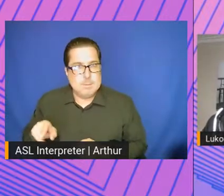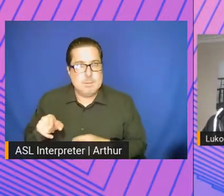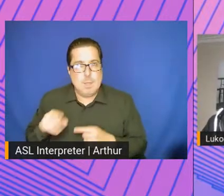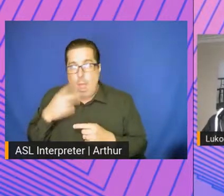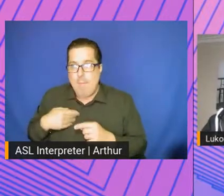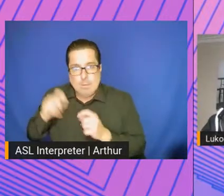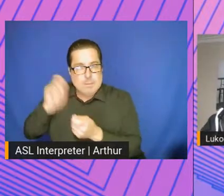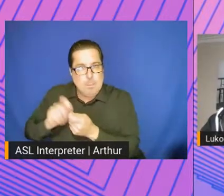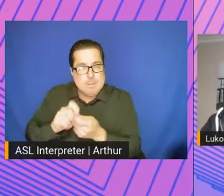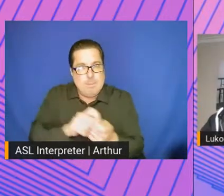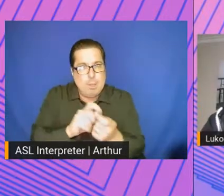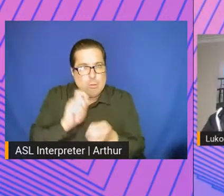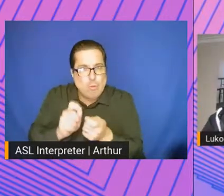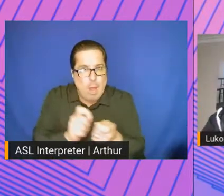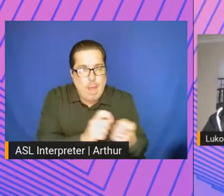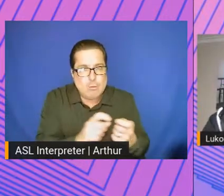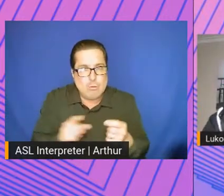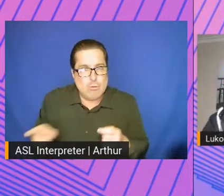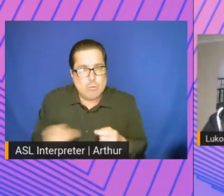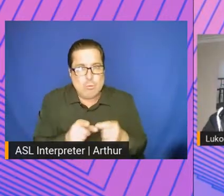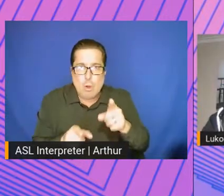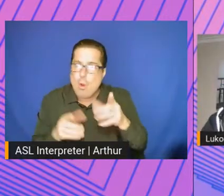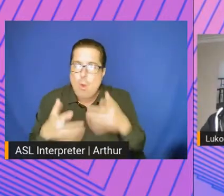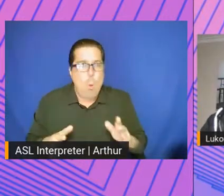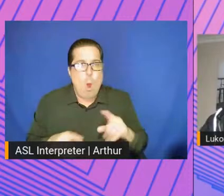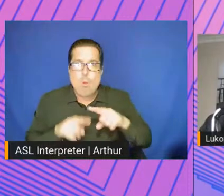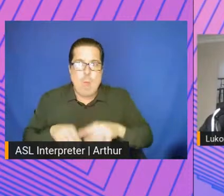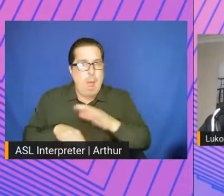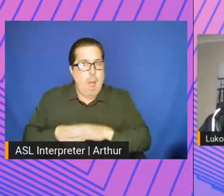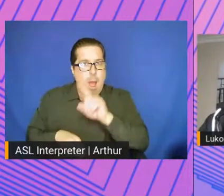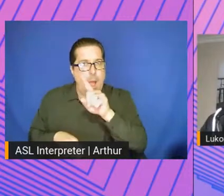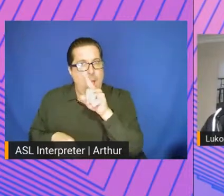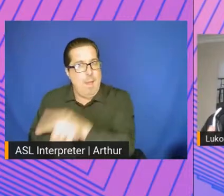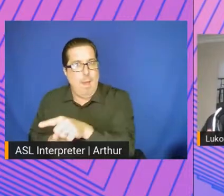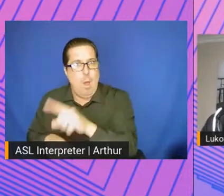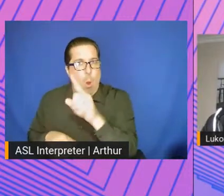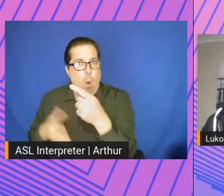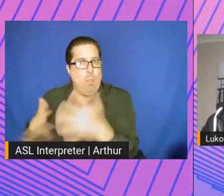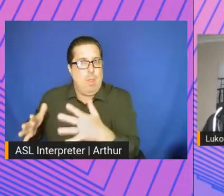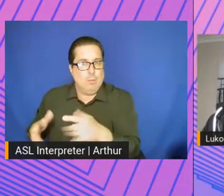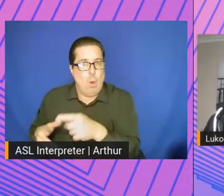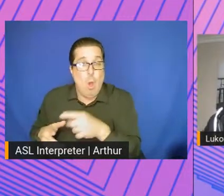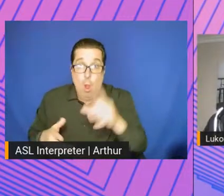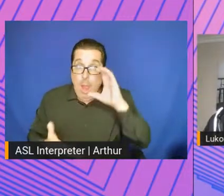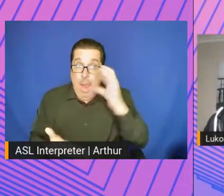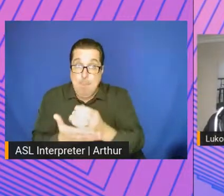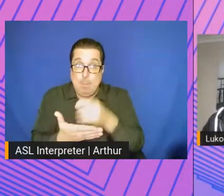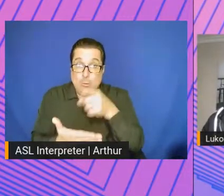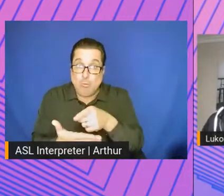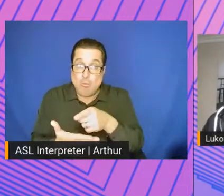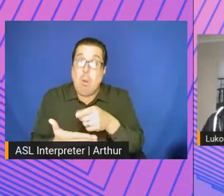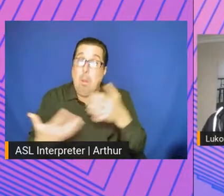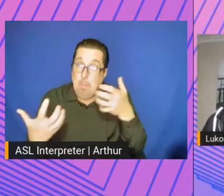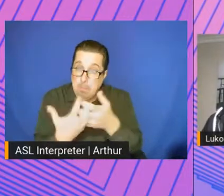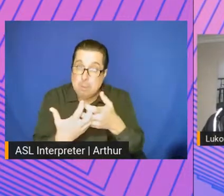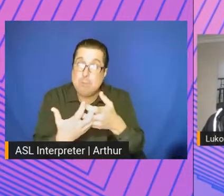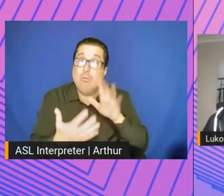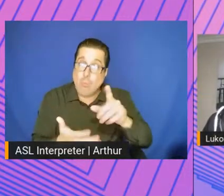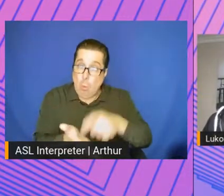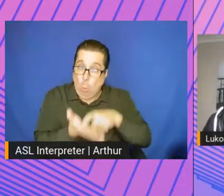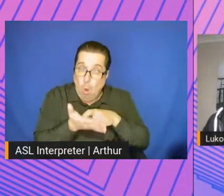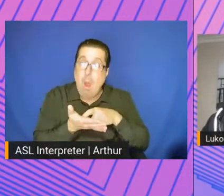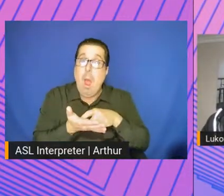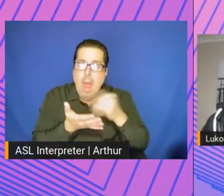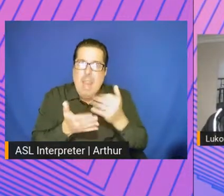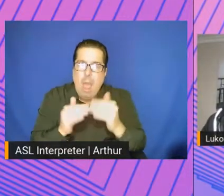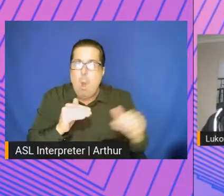changes. And so you don't want to simply rely on that. So once your image, let's say, meets a certain criteria and now has been pushed